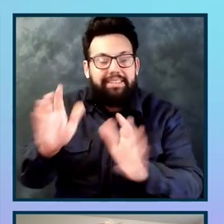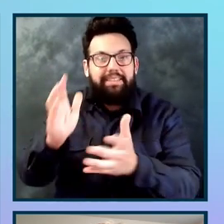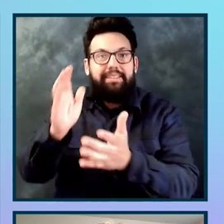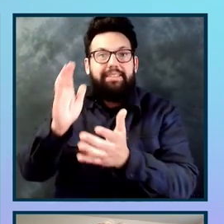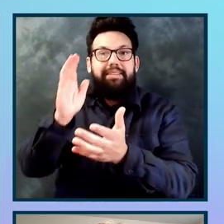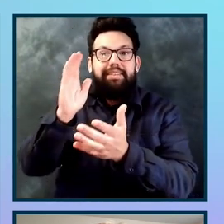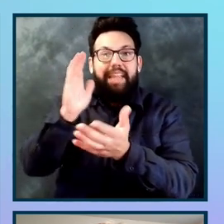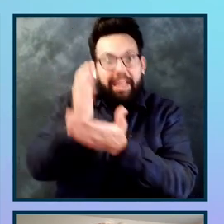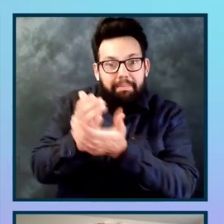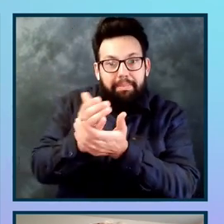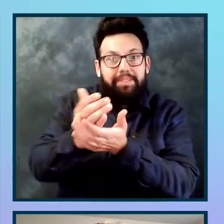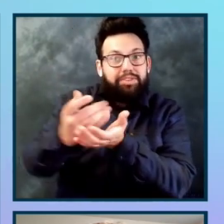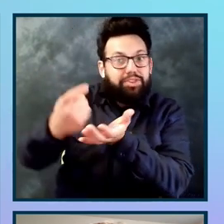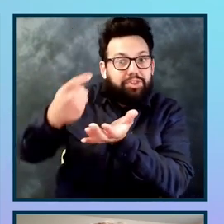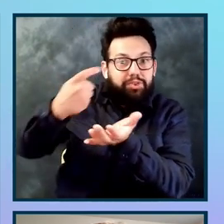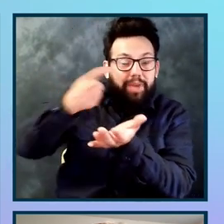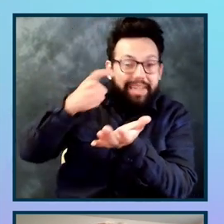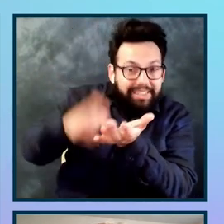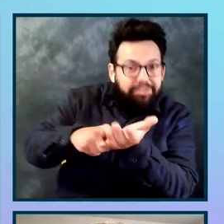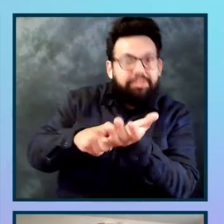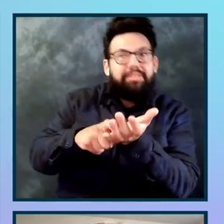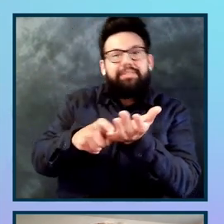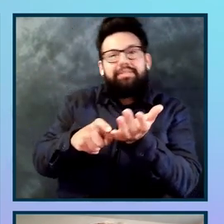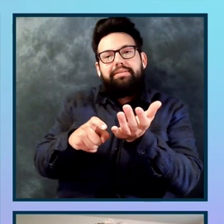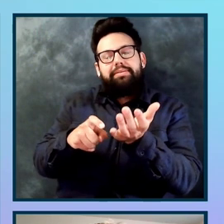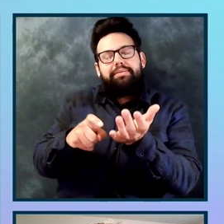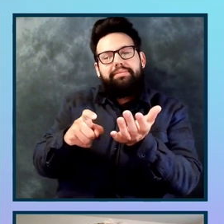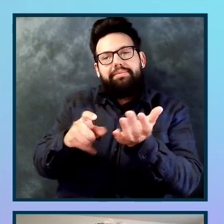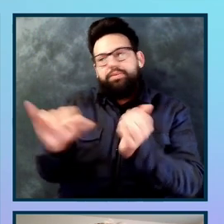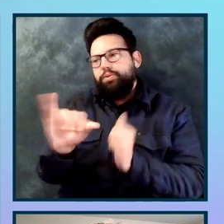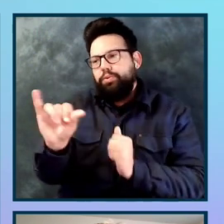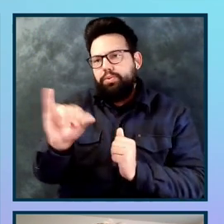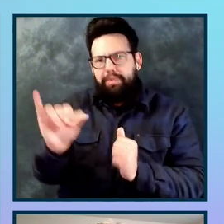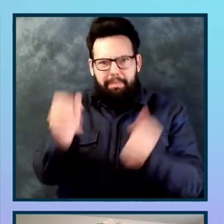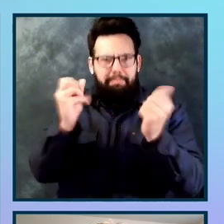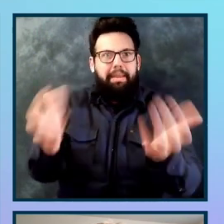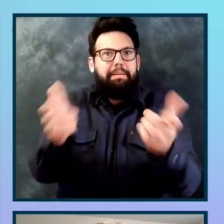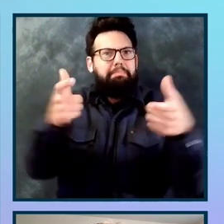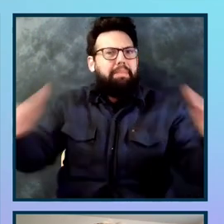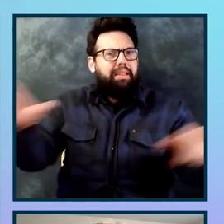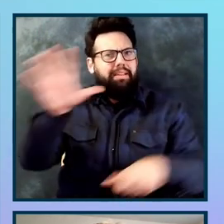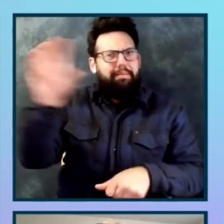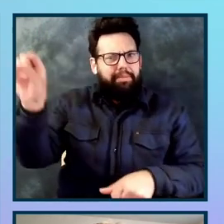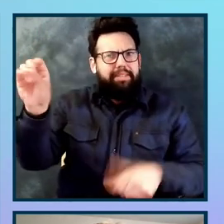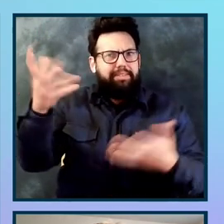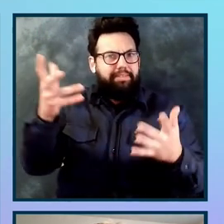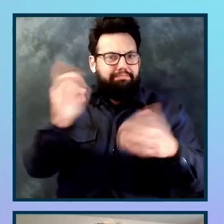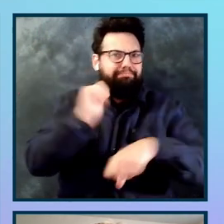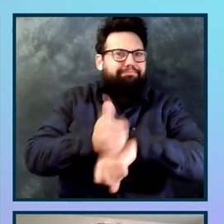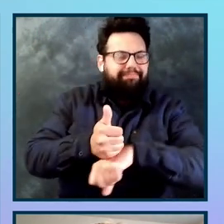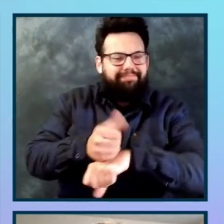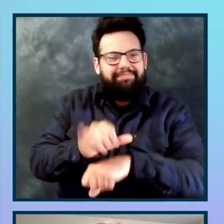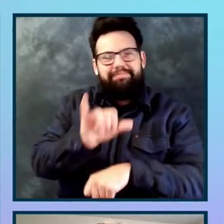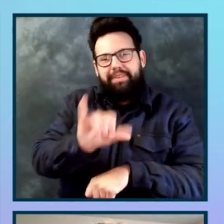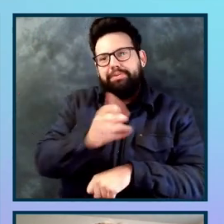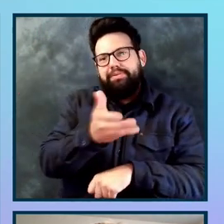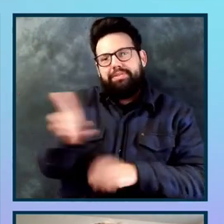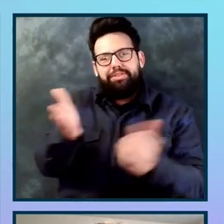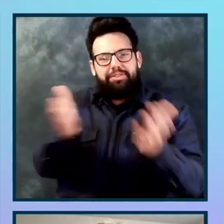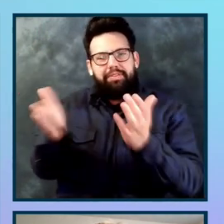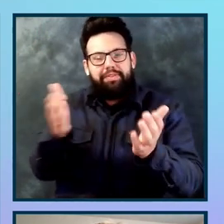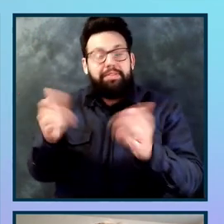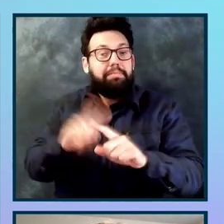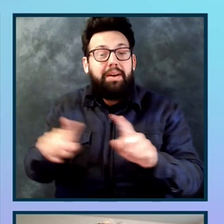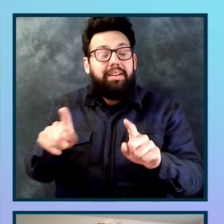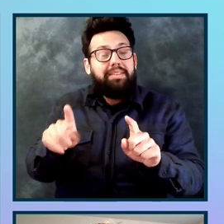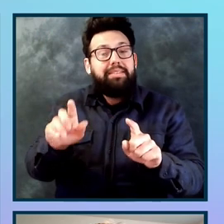Google, Facebook, Apple, and others have implemented. And while that's fantastic, it's not foolproof,